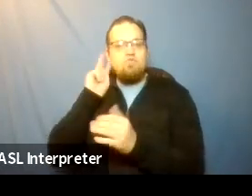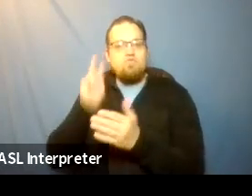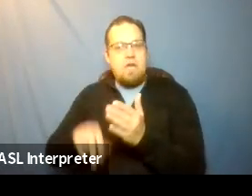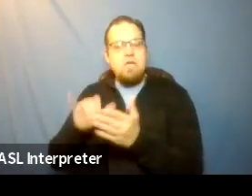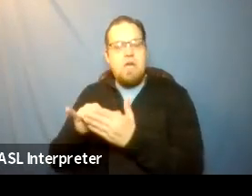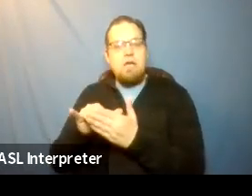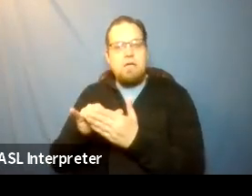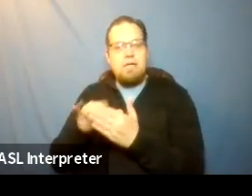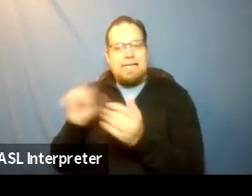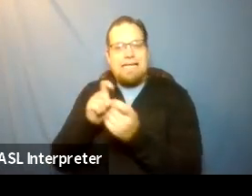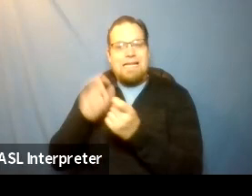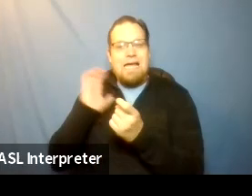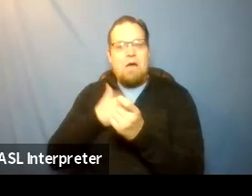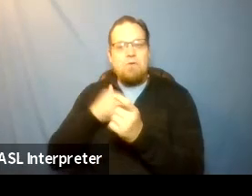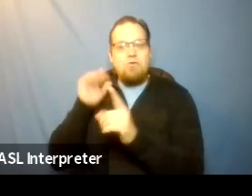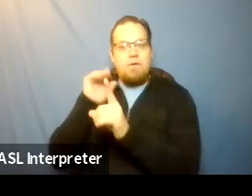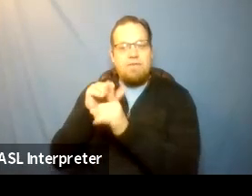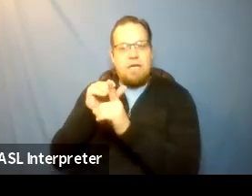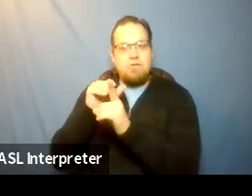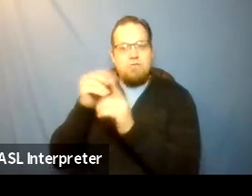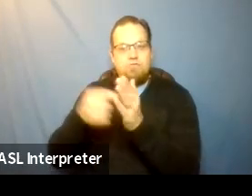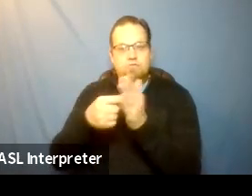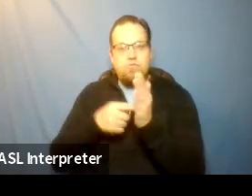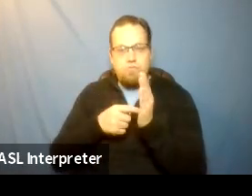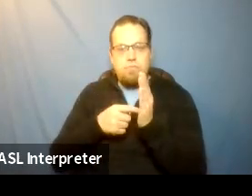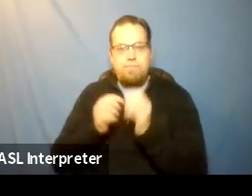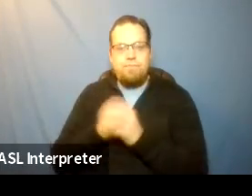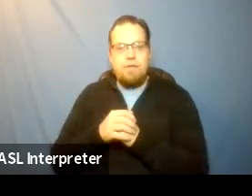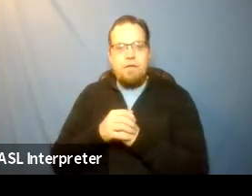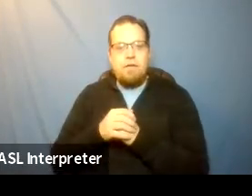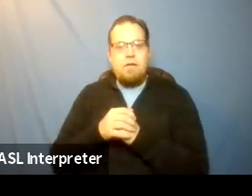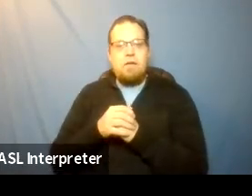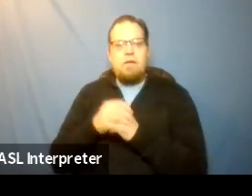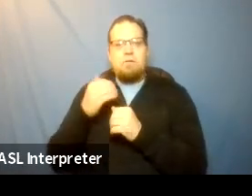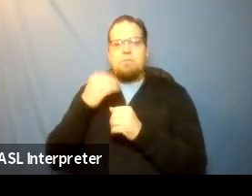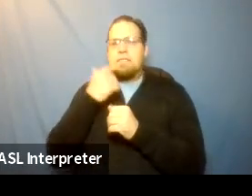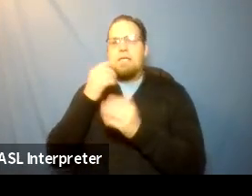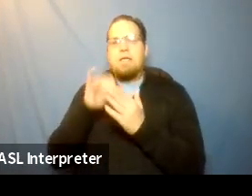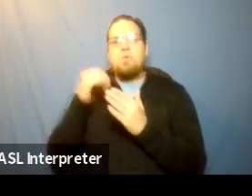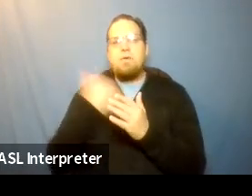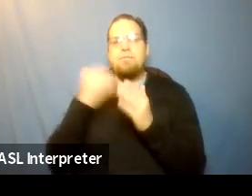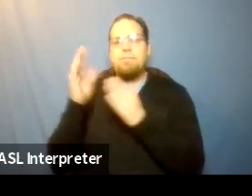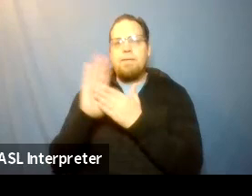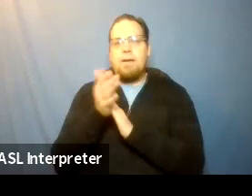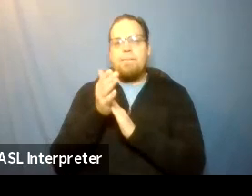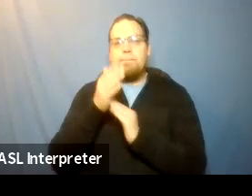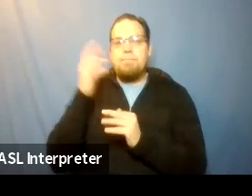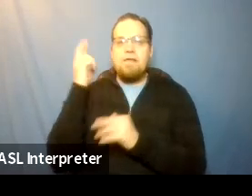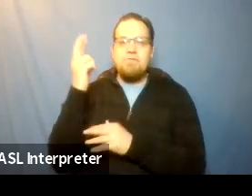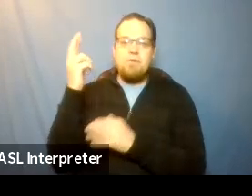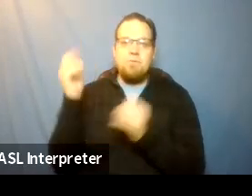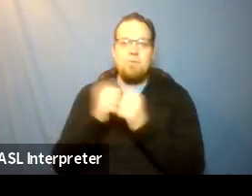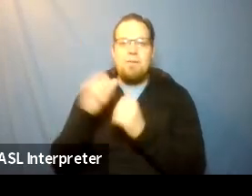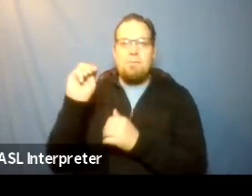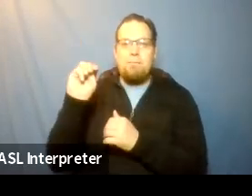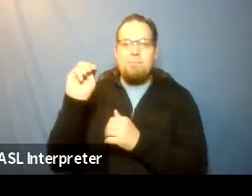our notification protocol is. Perfect. And I would say that we have become best friends with Marion County